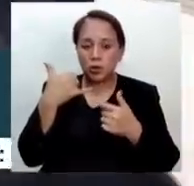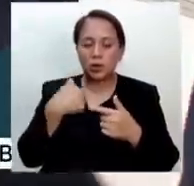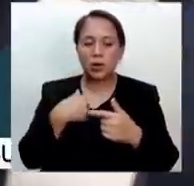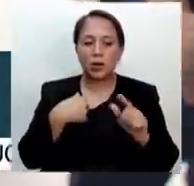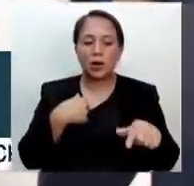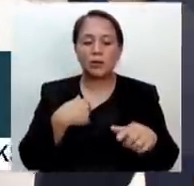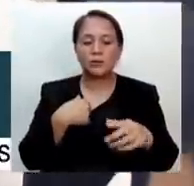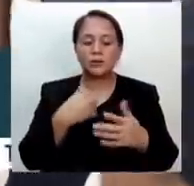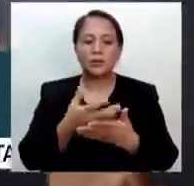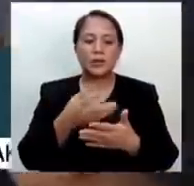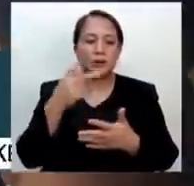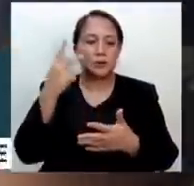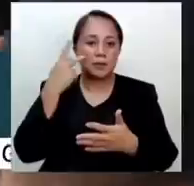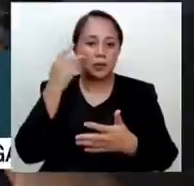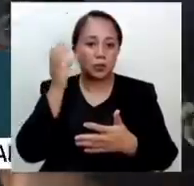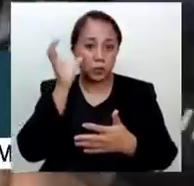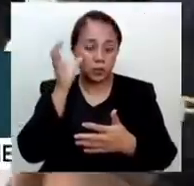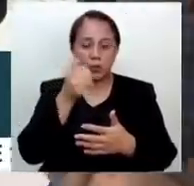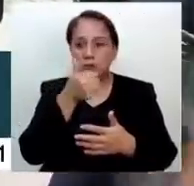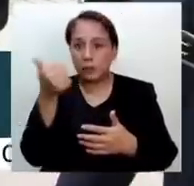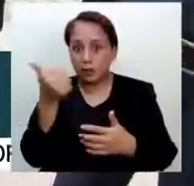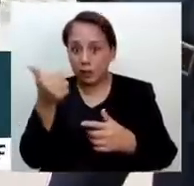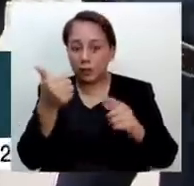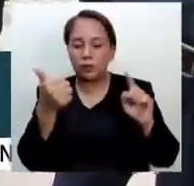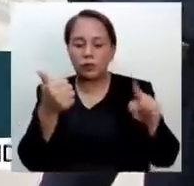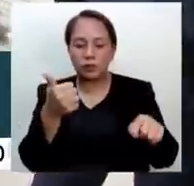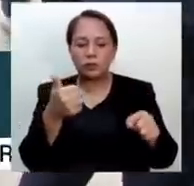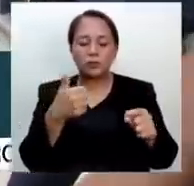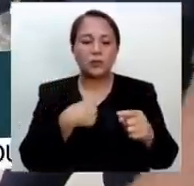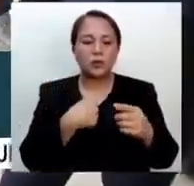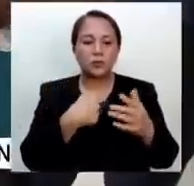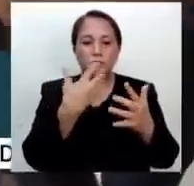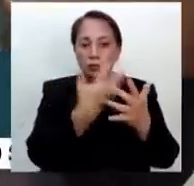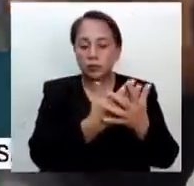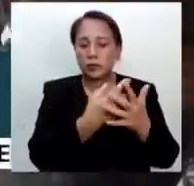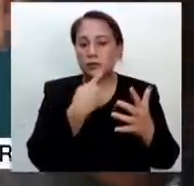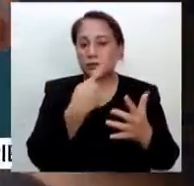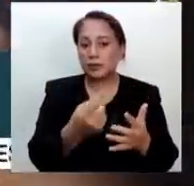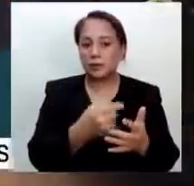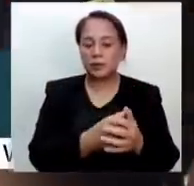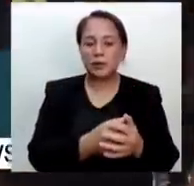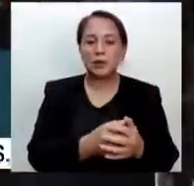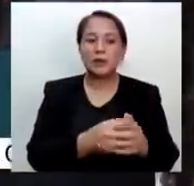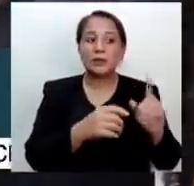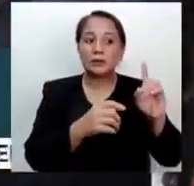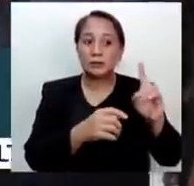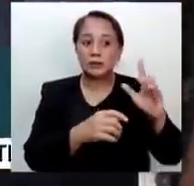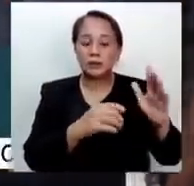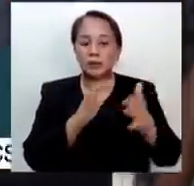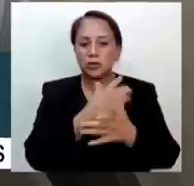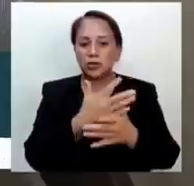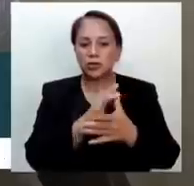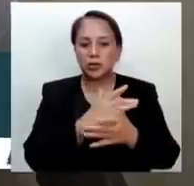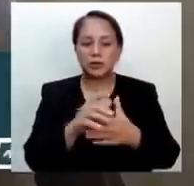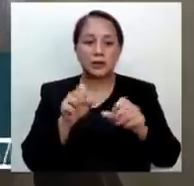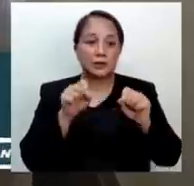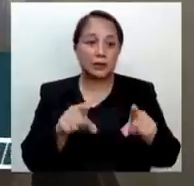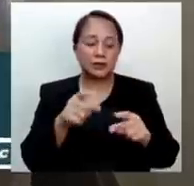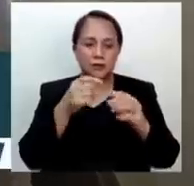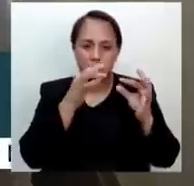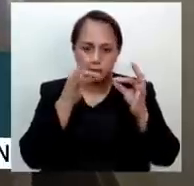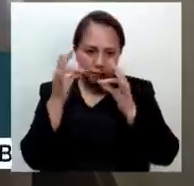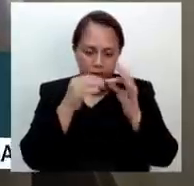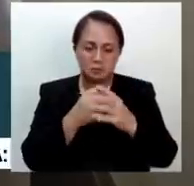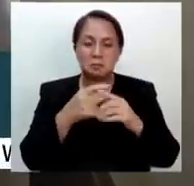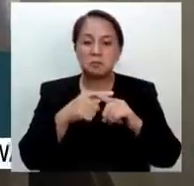lord Peter Ko, while another inmate, Hans Tan, allegedly told him it was de Lima's share in the drug trade. But in his